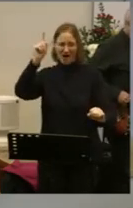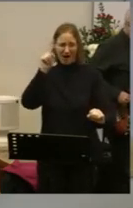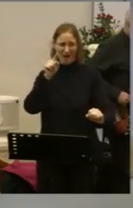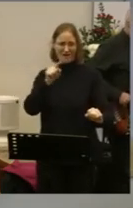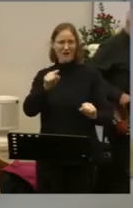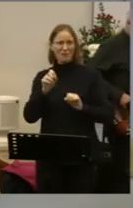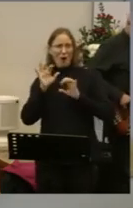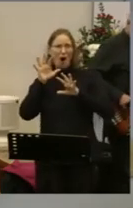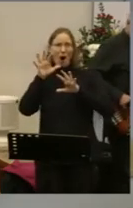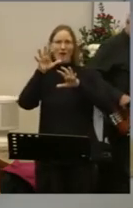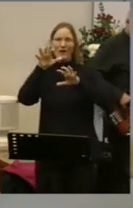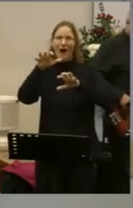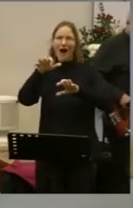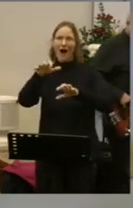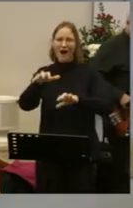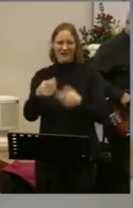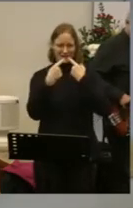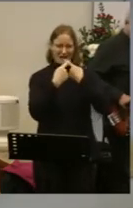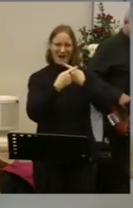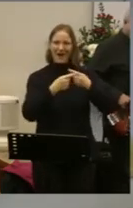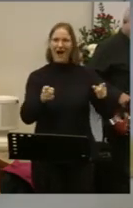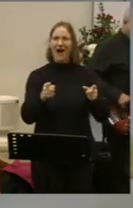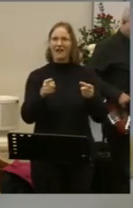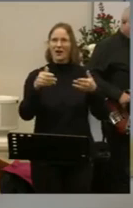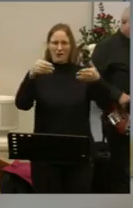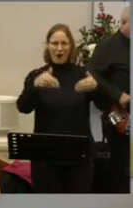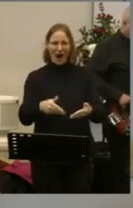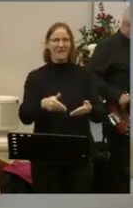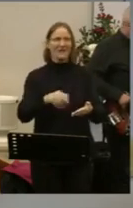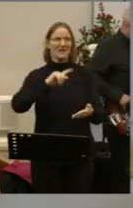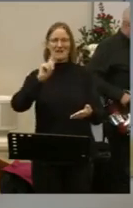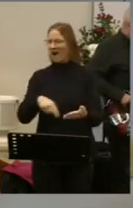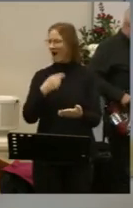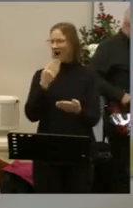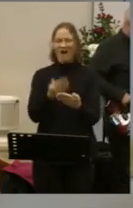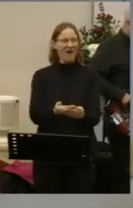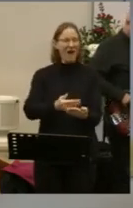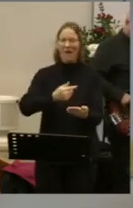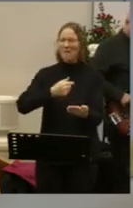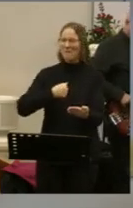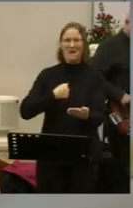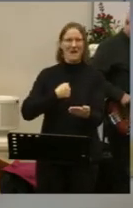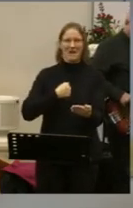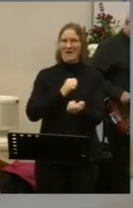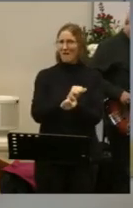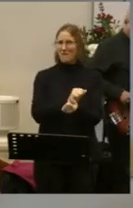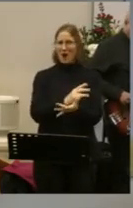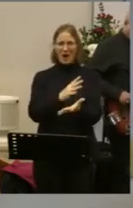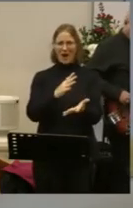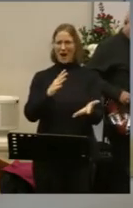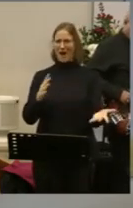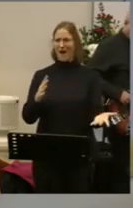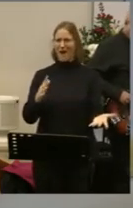the roaring lion Declared the grave has no claim on